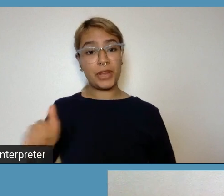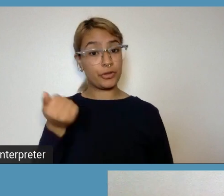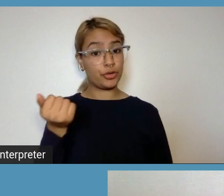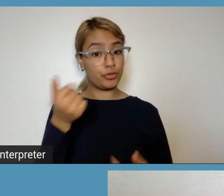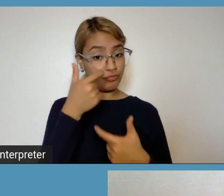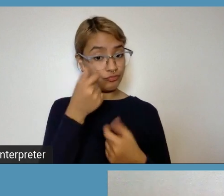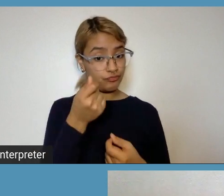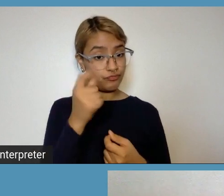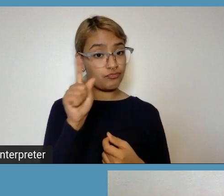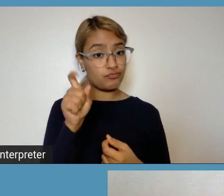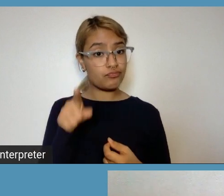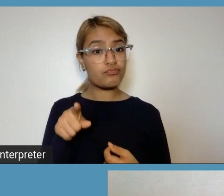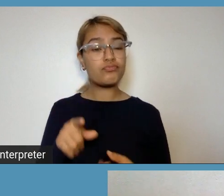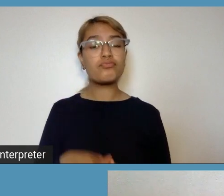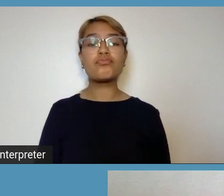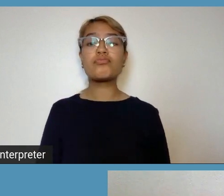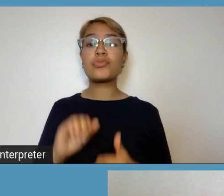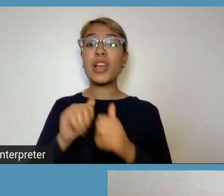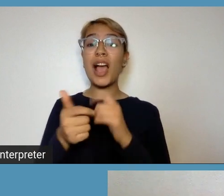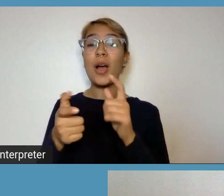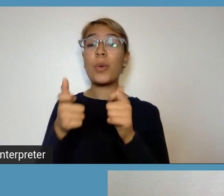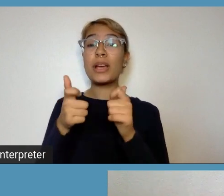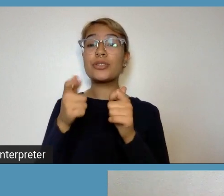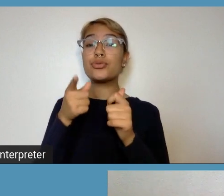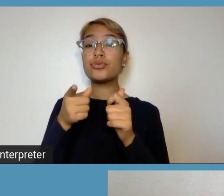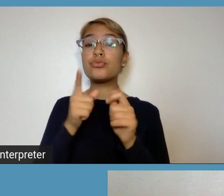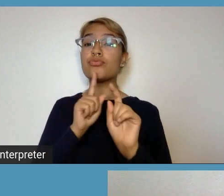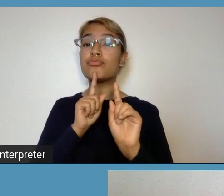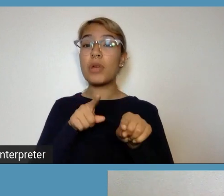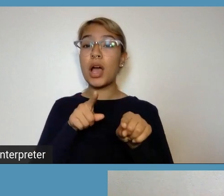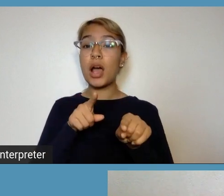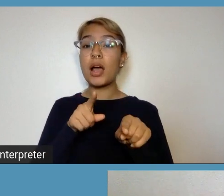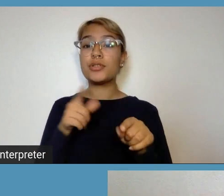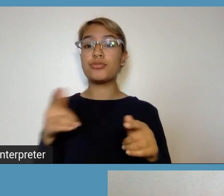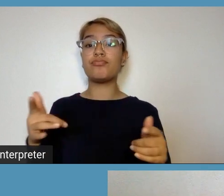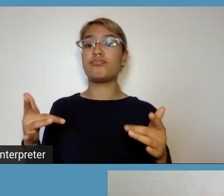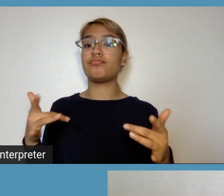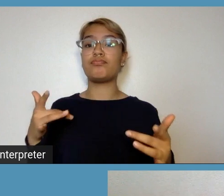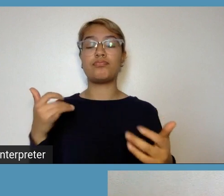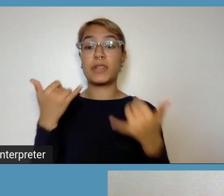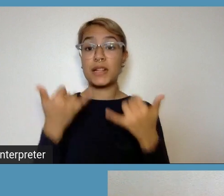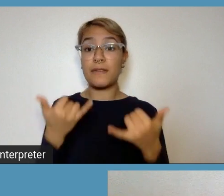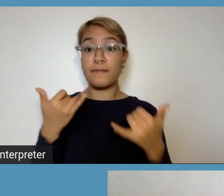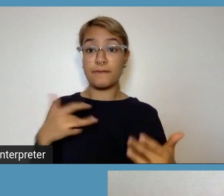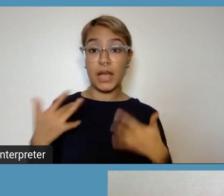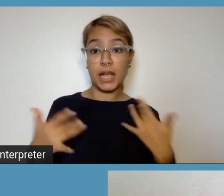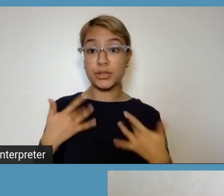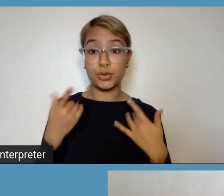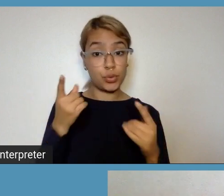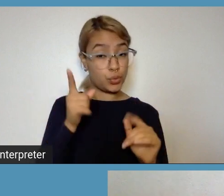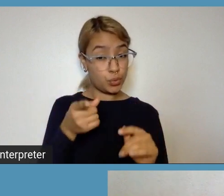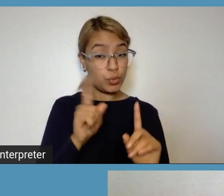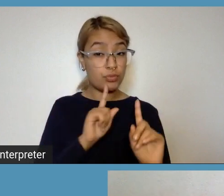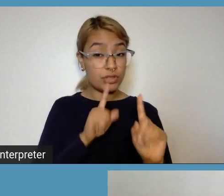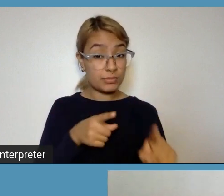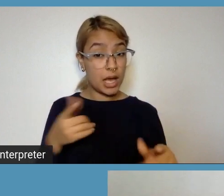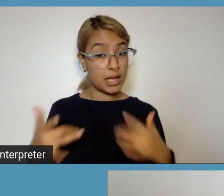we'll see what you do with this. How quickly do you respond to current events? Do you respond to current events?